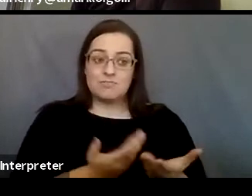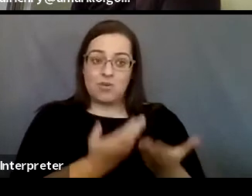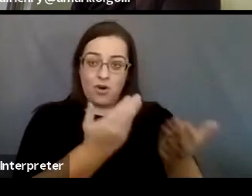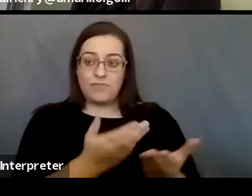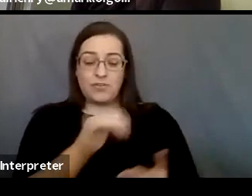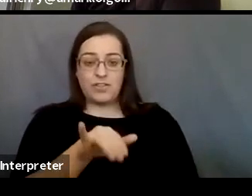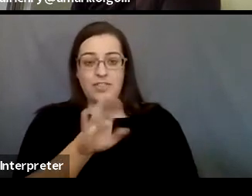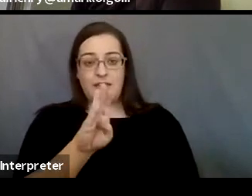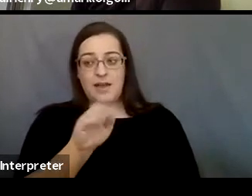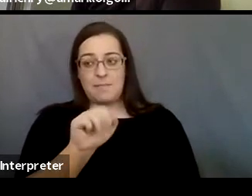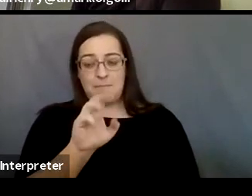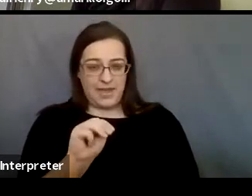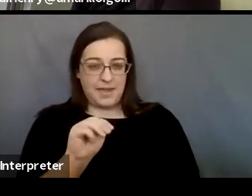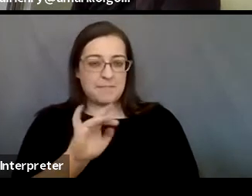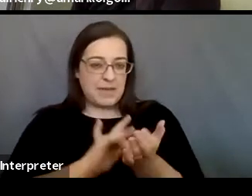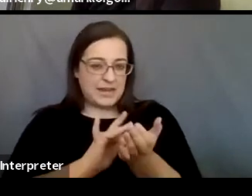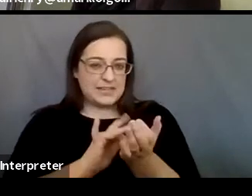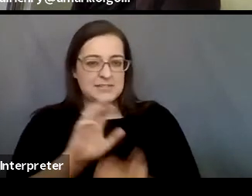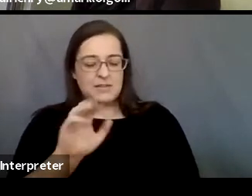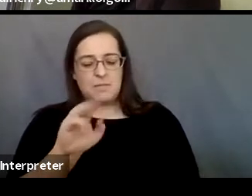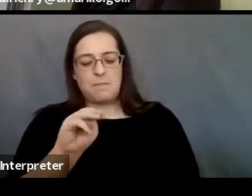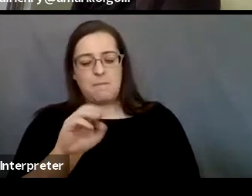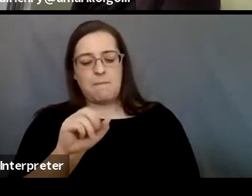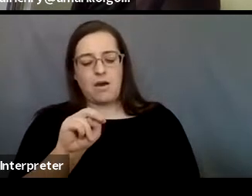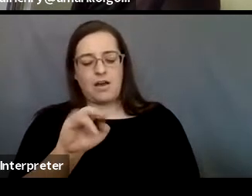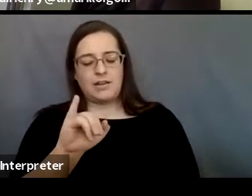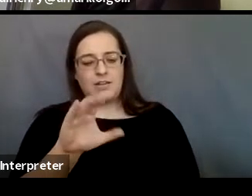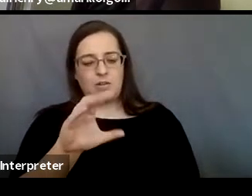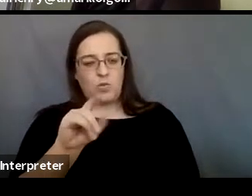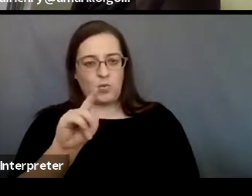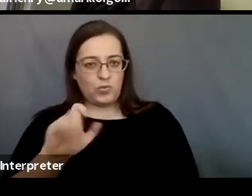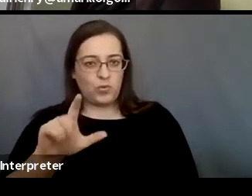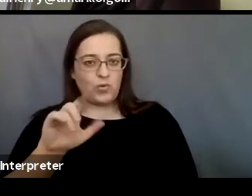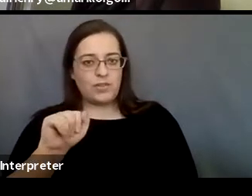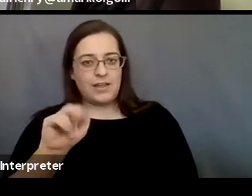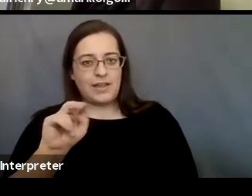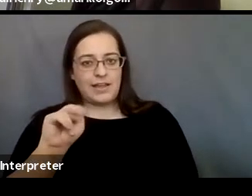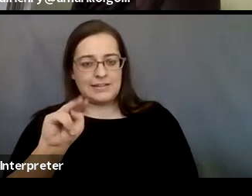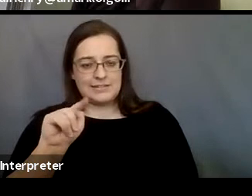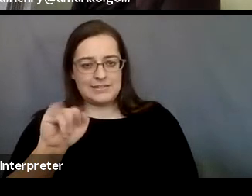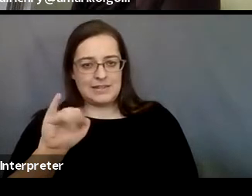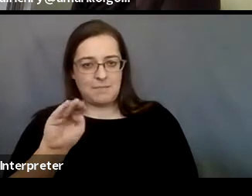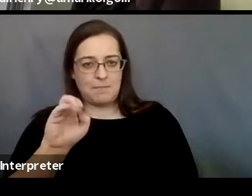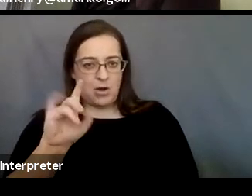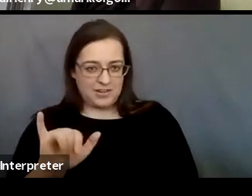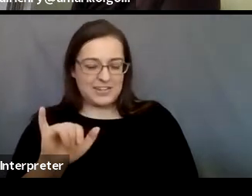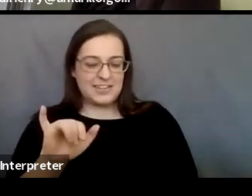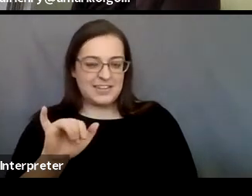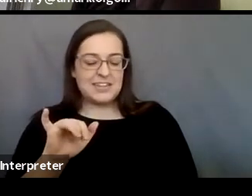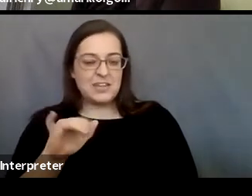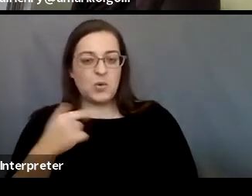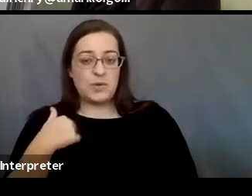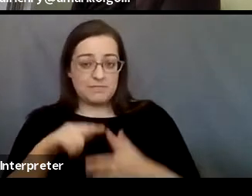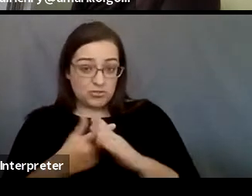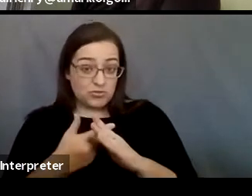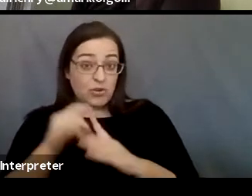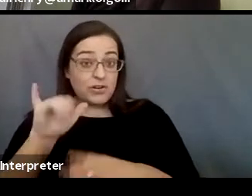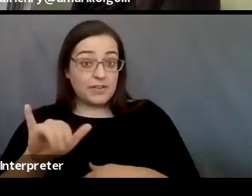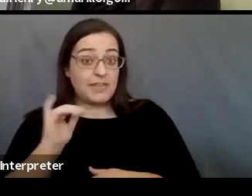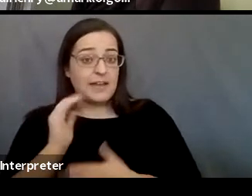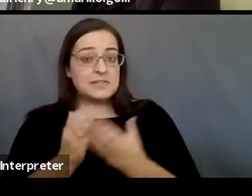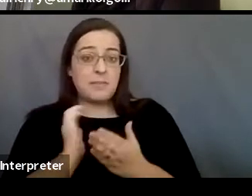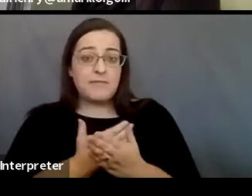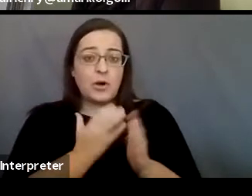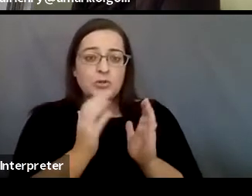monoclonal antibody therapies. We have started doing some of that therapy administration at our urgent care center, and